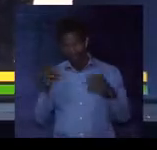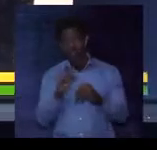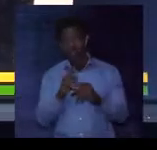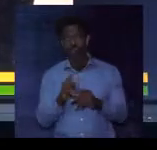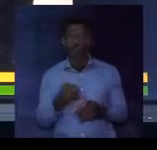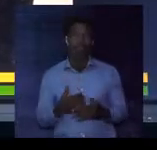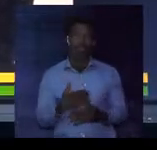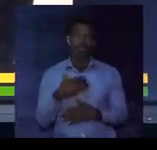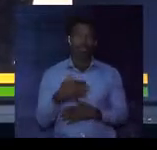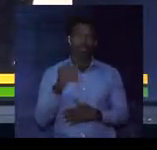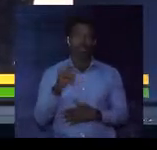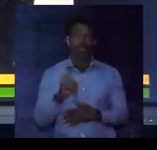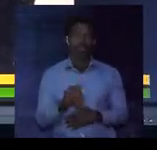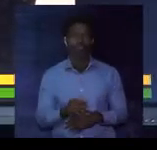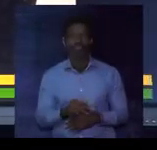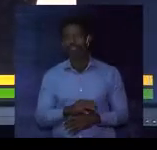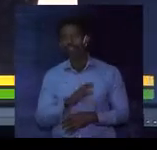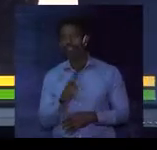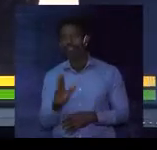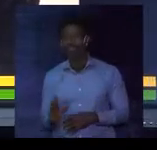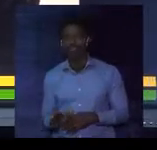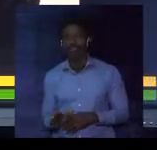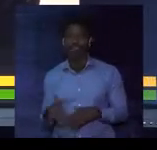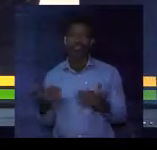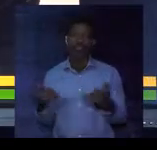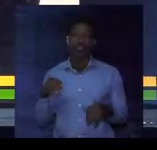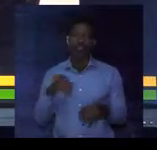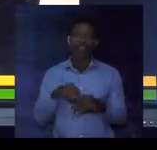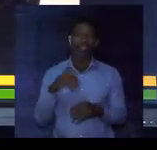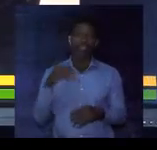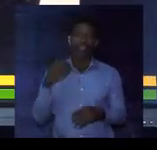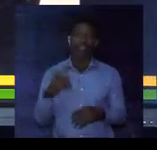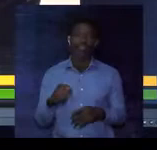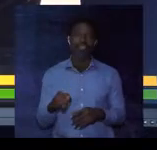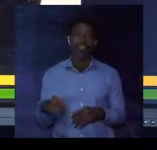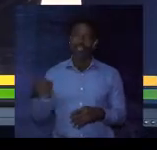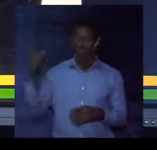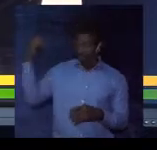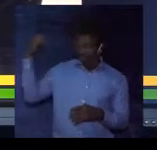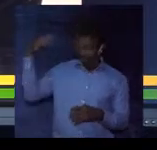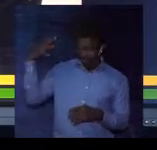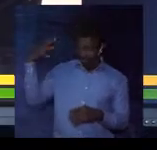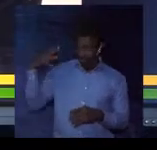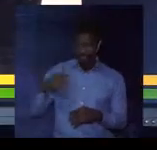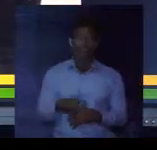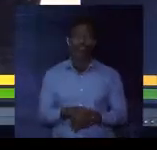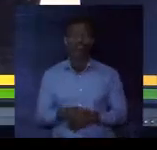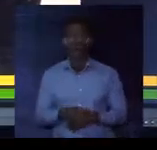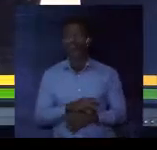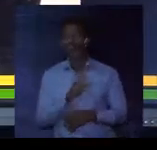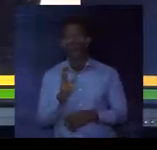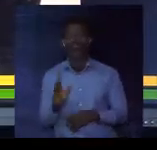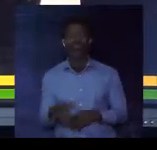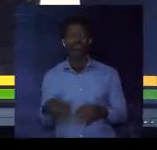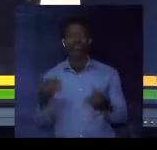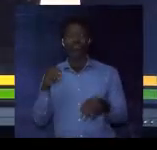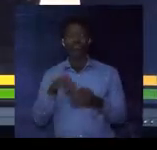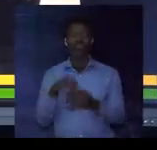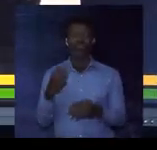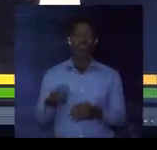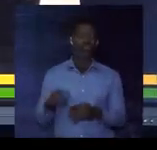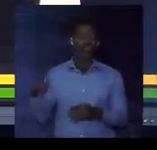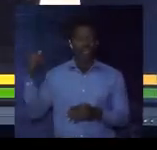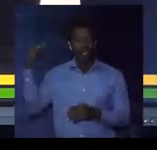raining, okay. The next one. Never play in the sun, a scorching one. Never